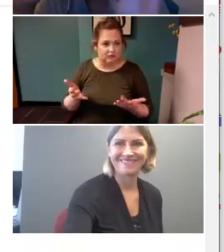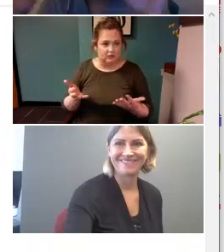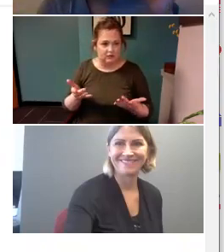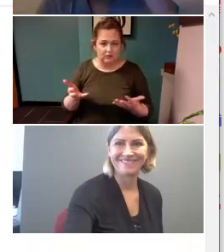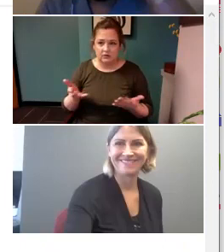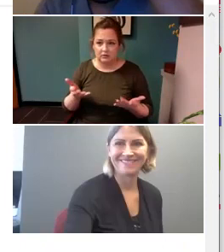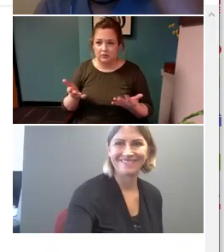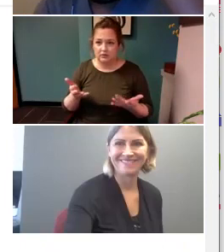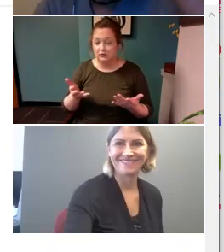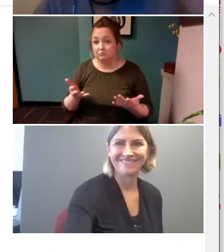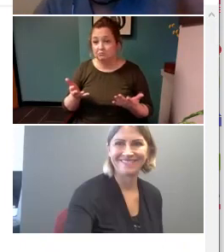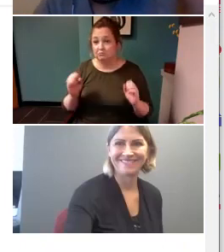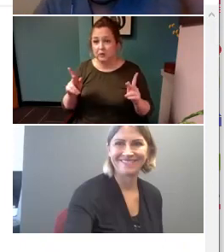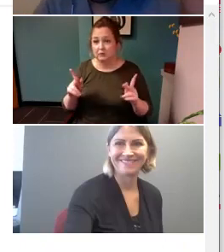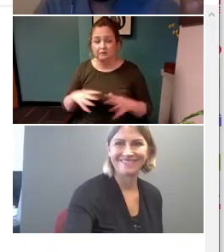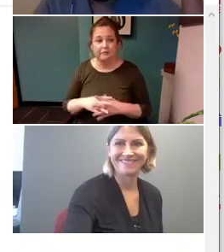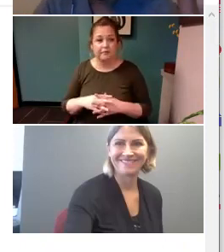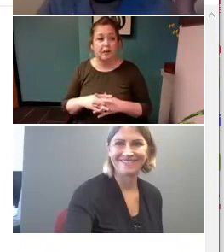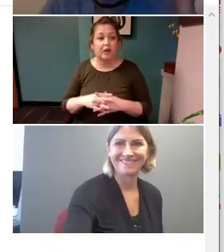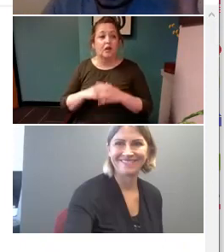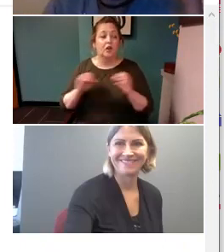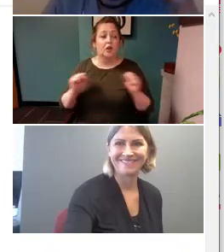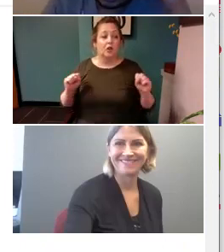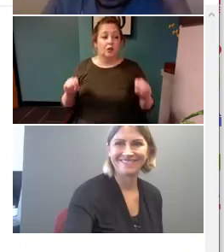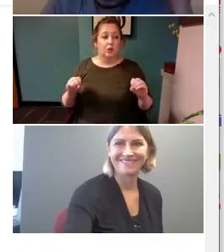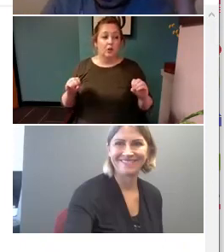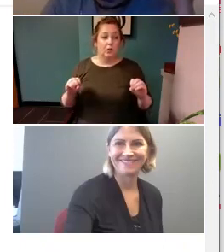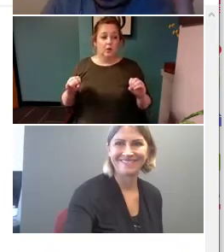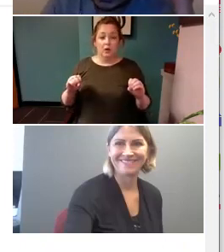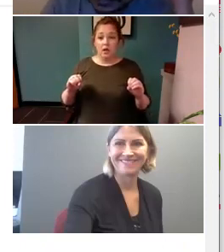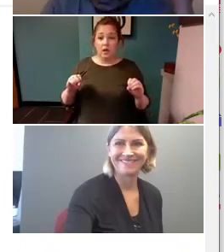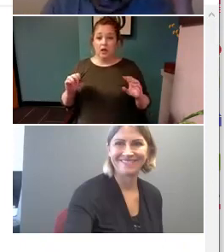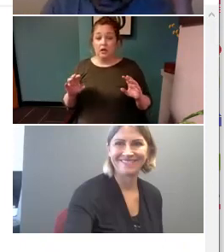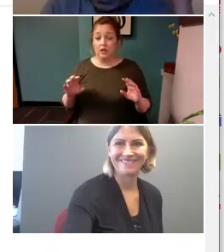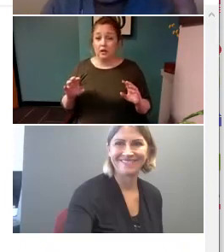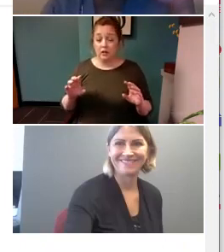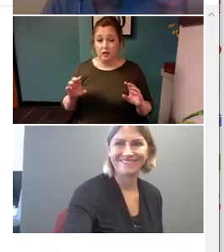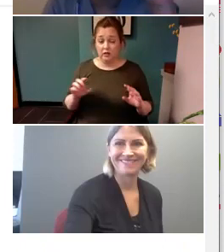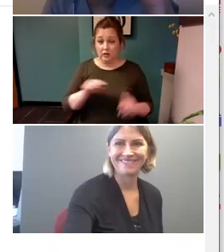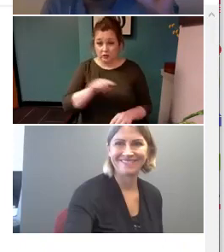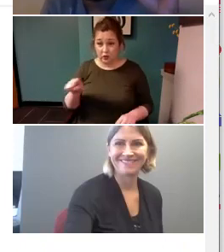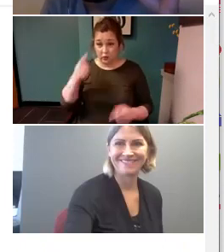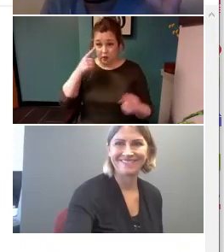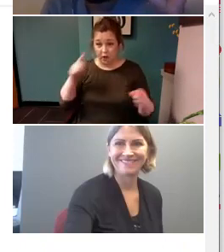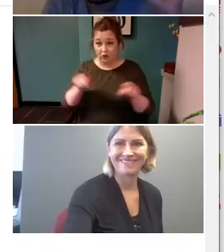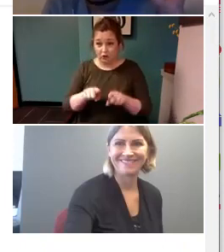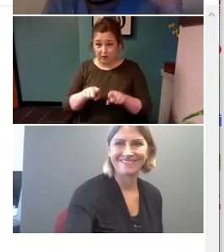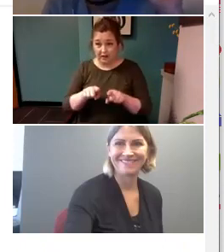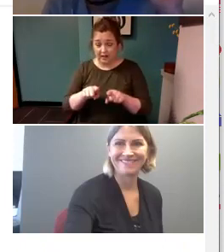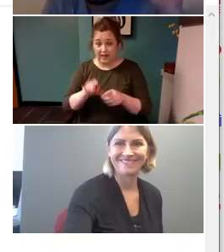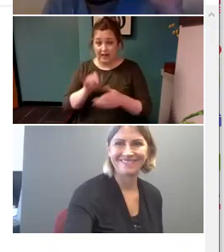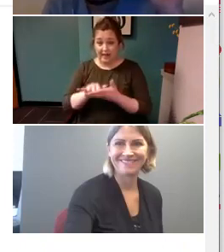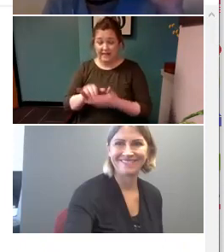you? Okay, so let's. So do you agree that this is n log n? Yes